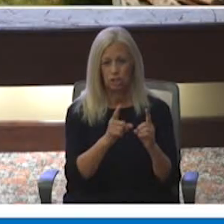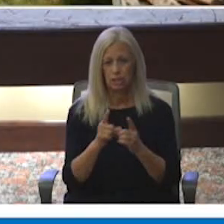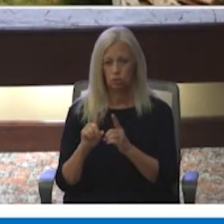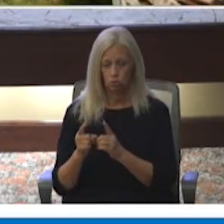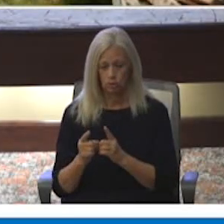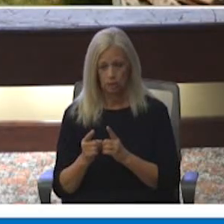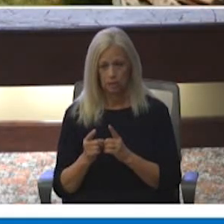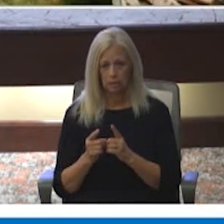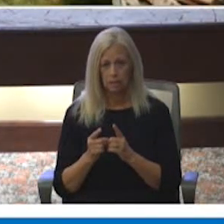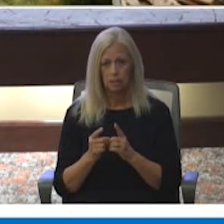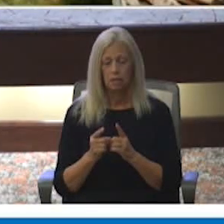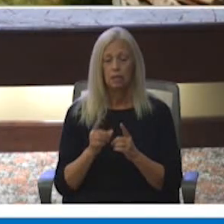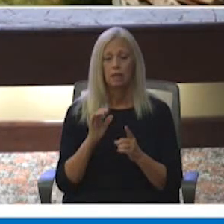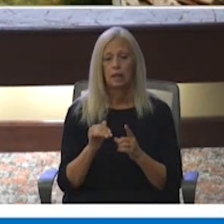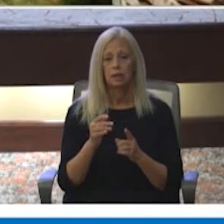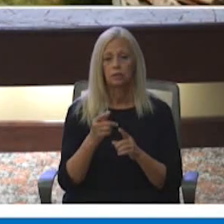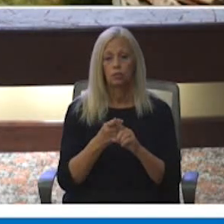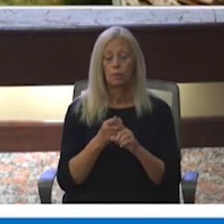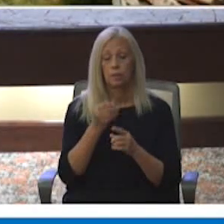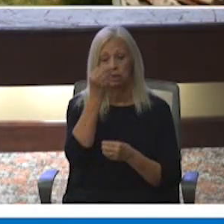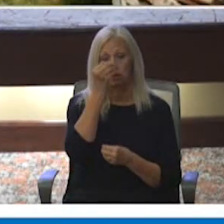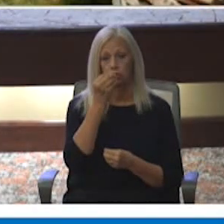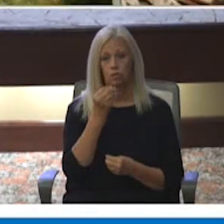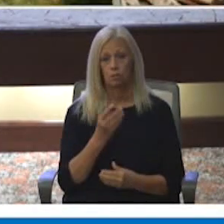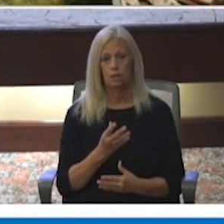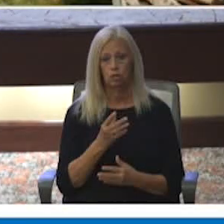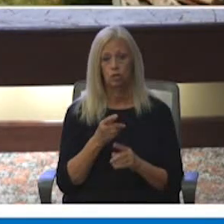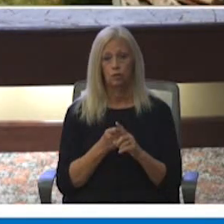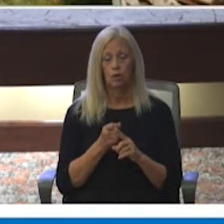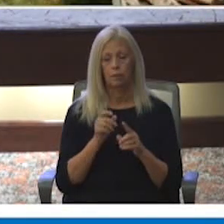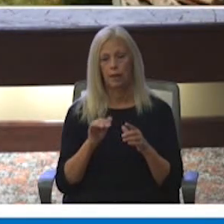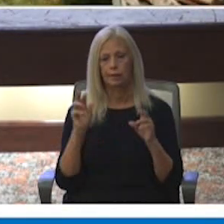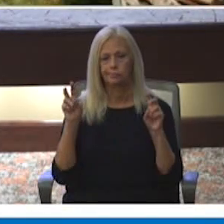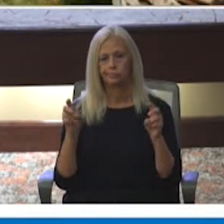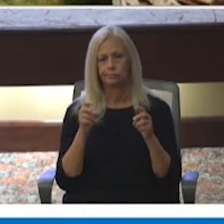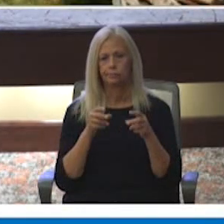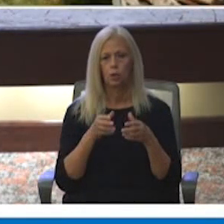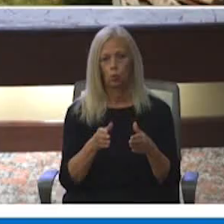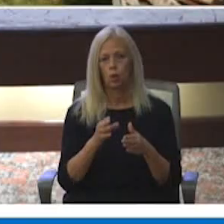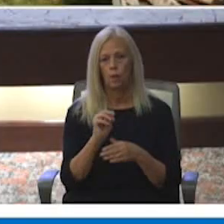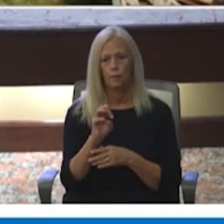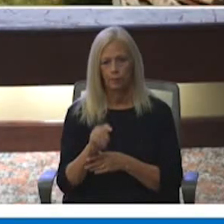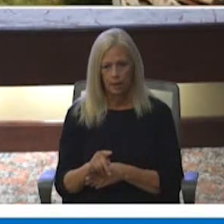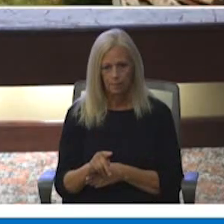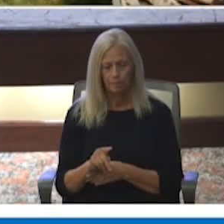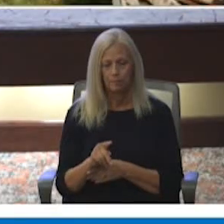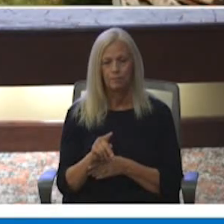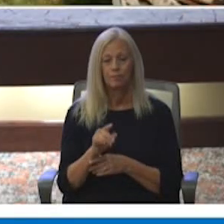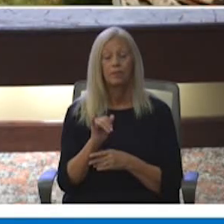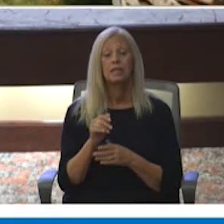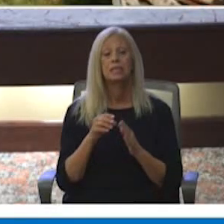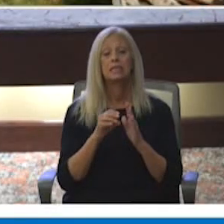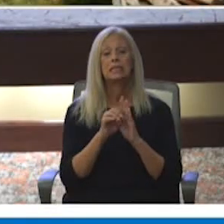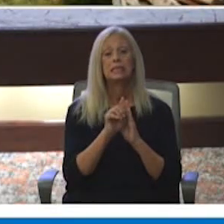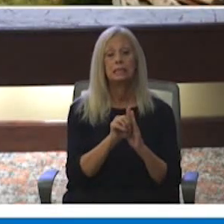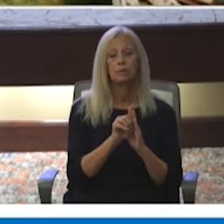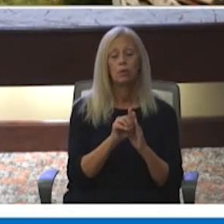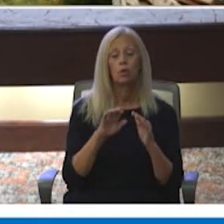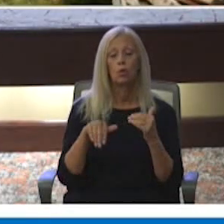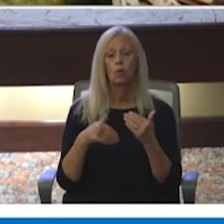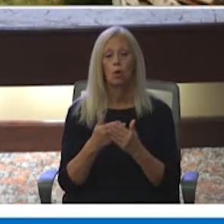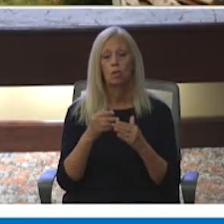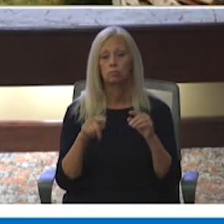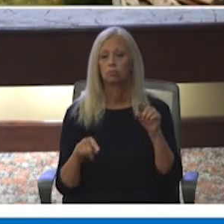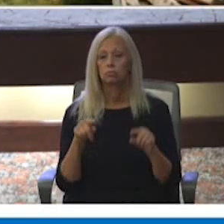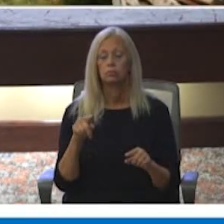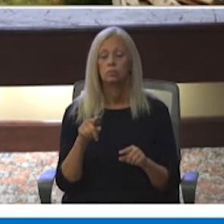on the information that was gleaned from the strategic roadmap. I'm not going to read this text here, but this is an example of all the Barron's